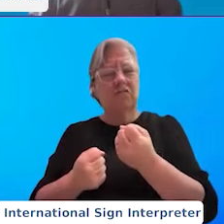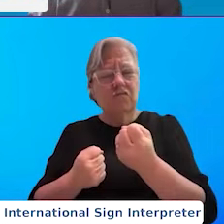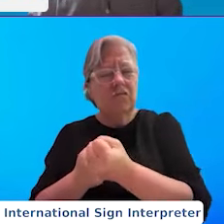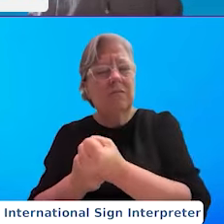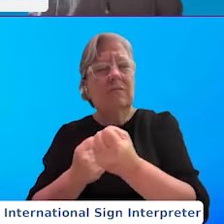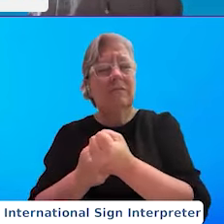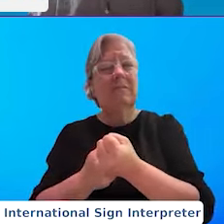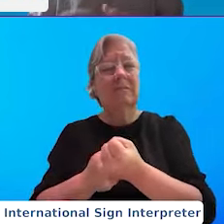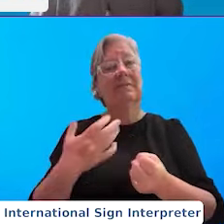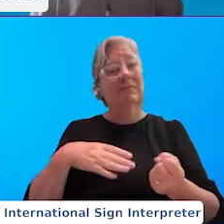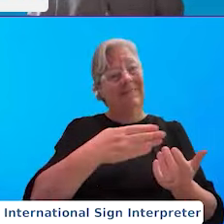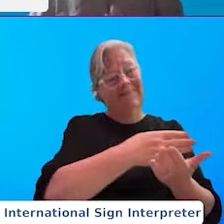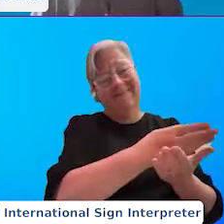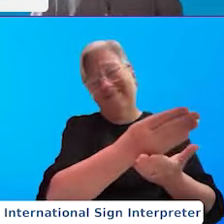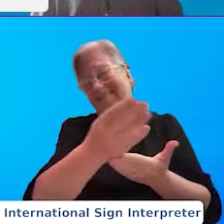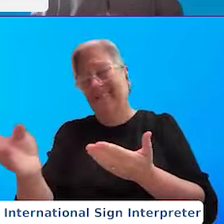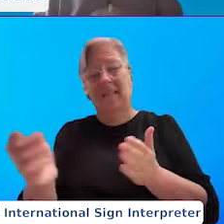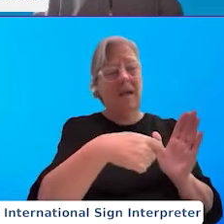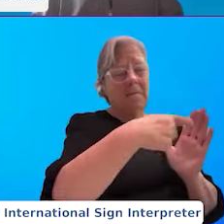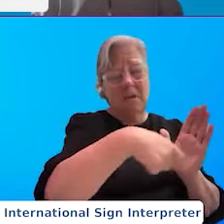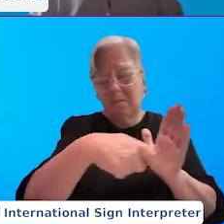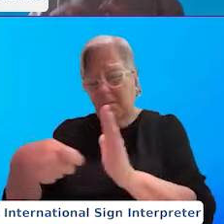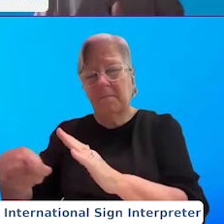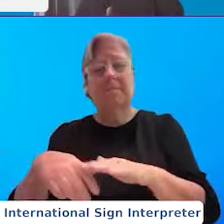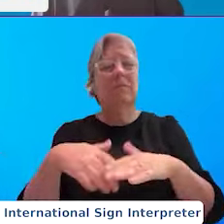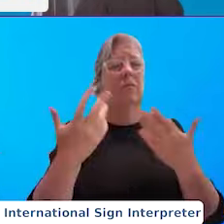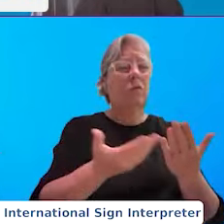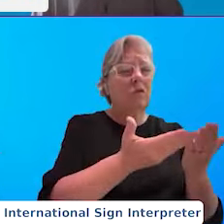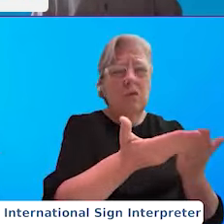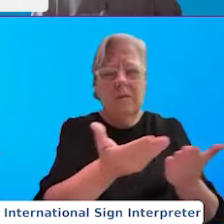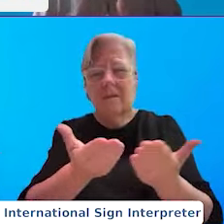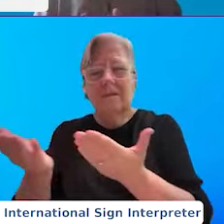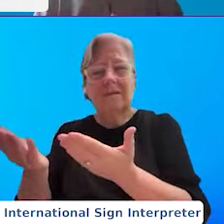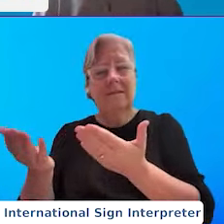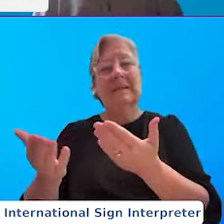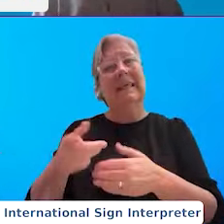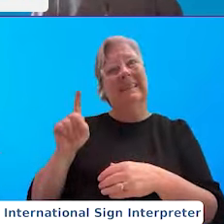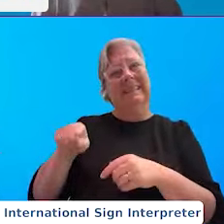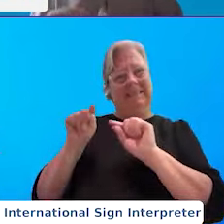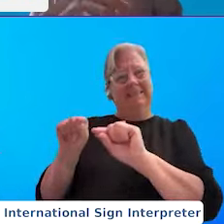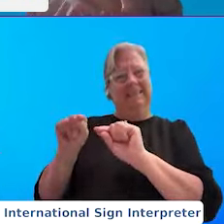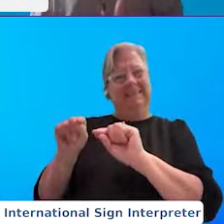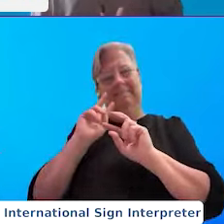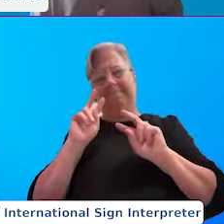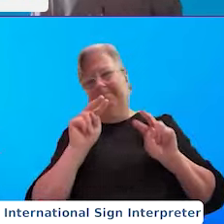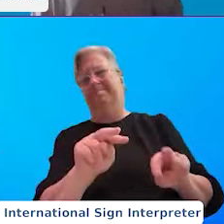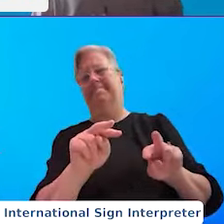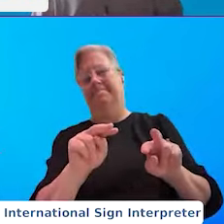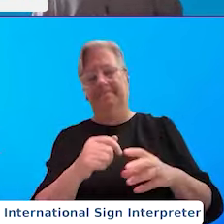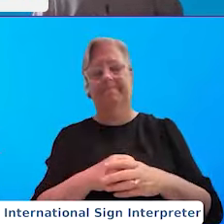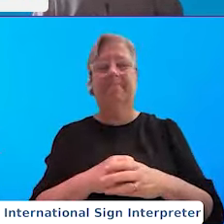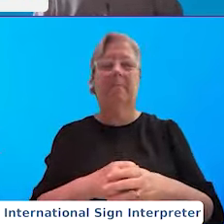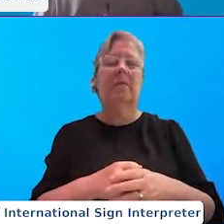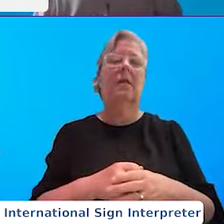provide the most efficient and effective cash transfer, transportation and housing, assistive technology,